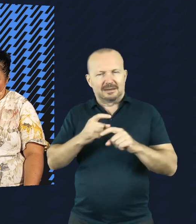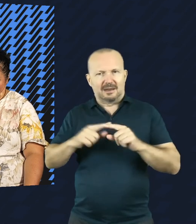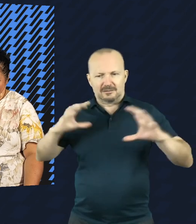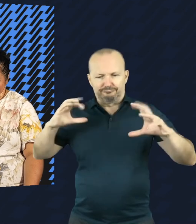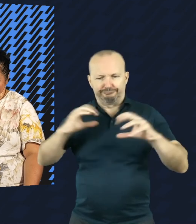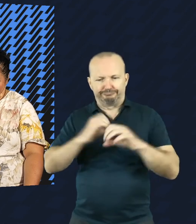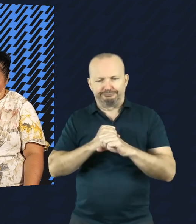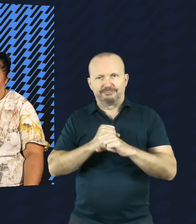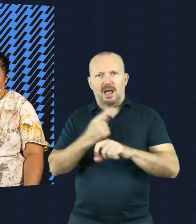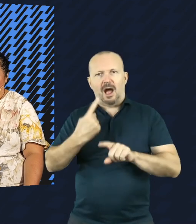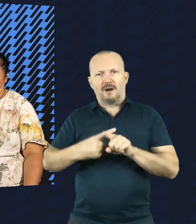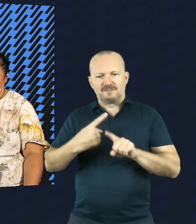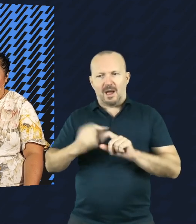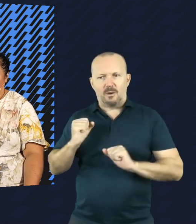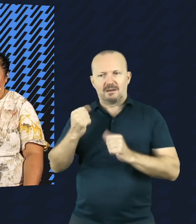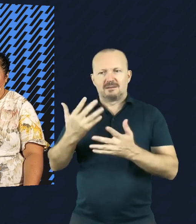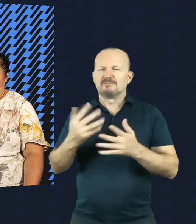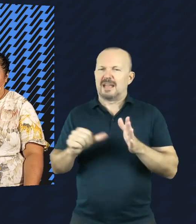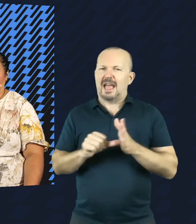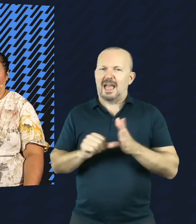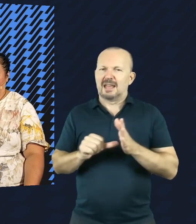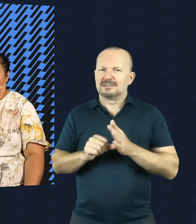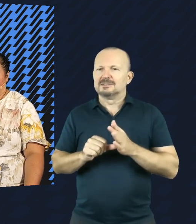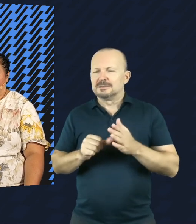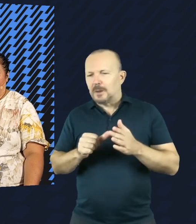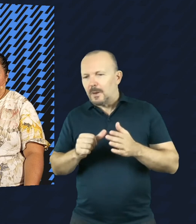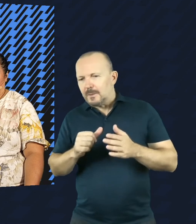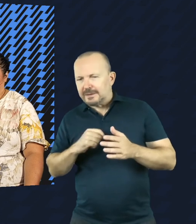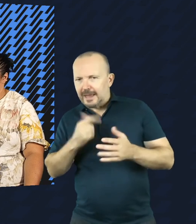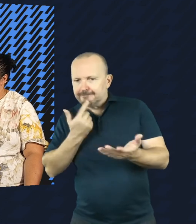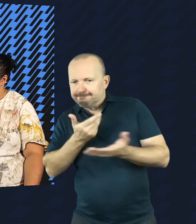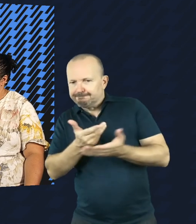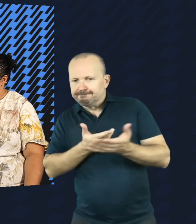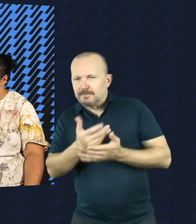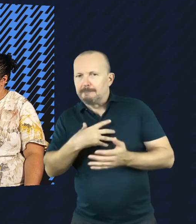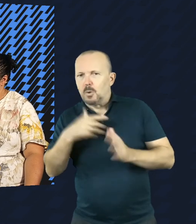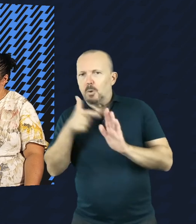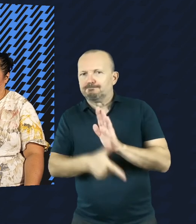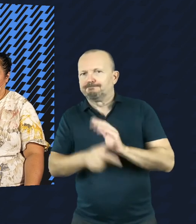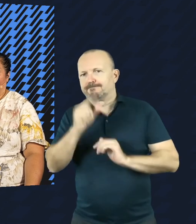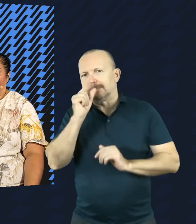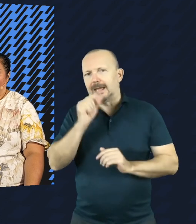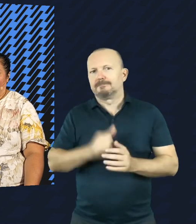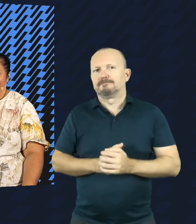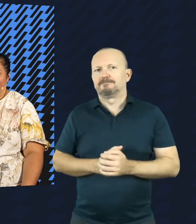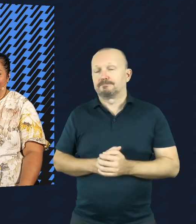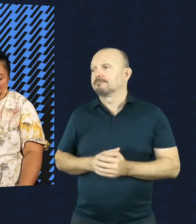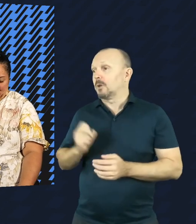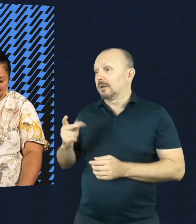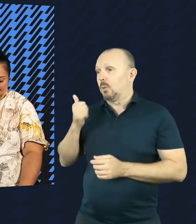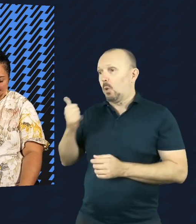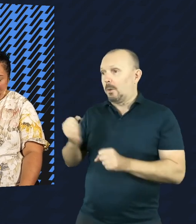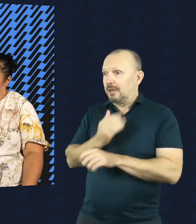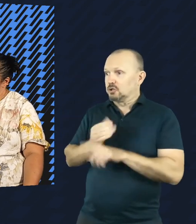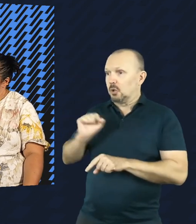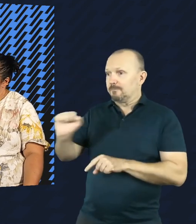that Jacinta's contact details are all available and that the links to Ngā Tikanga Paihere and